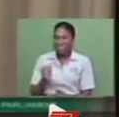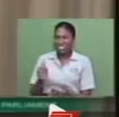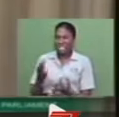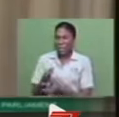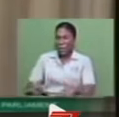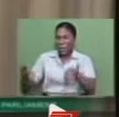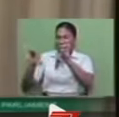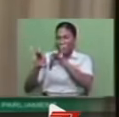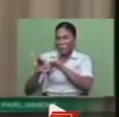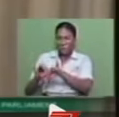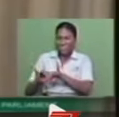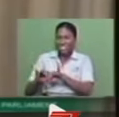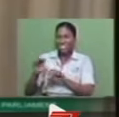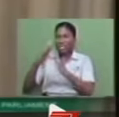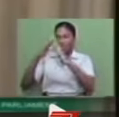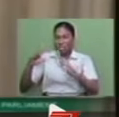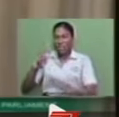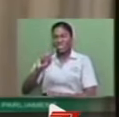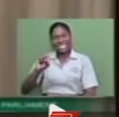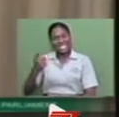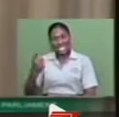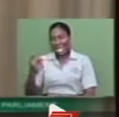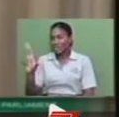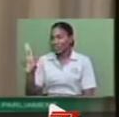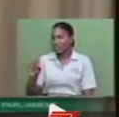Kamla Persad-Bissessar government.